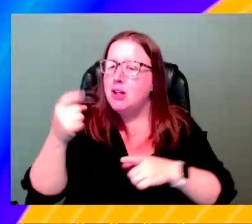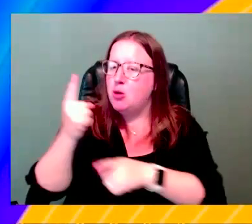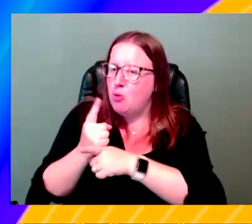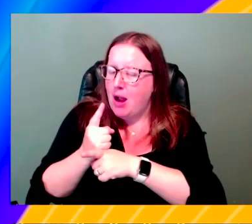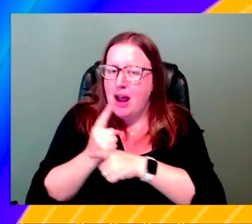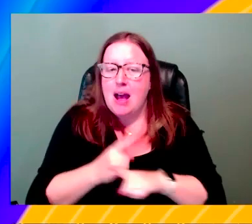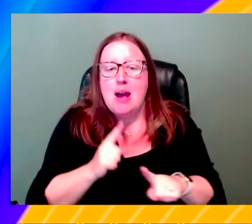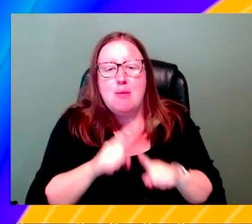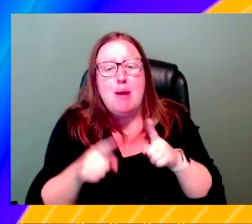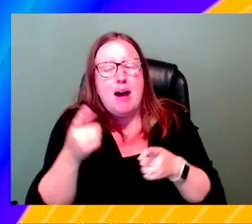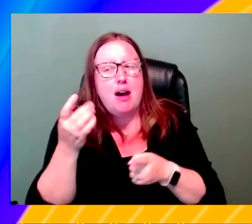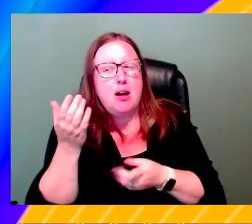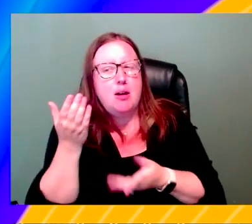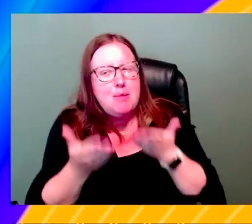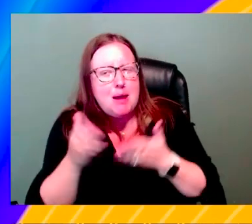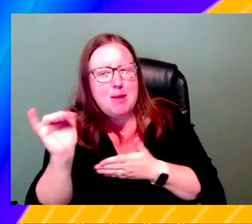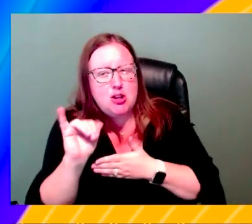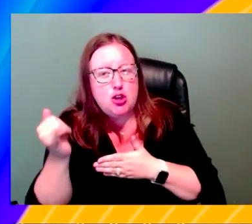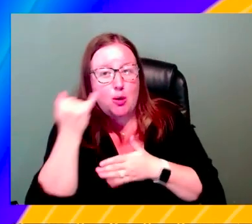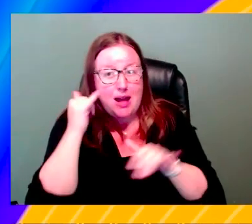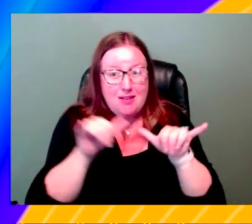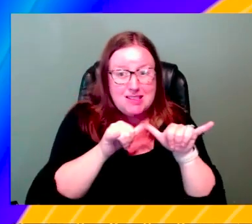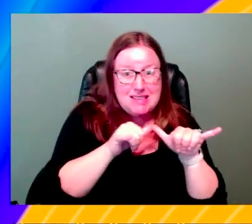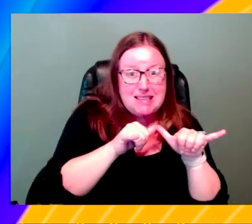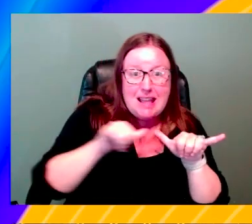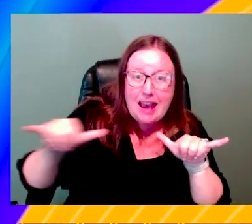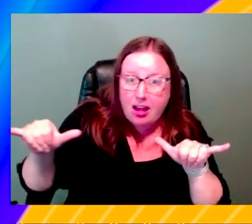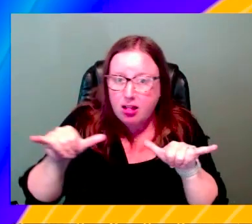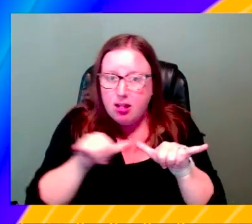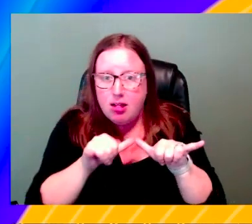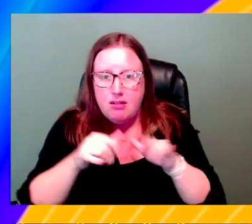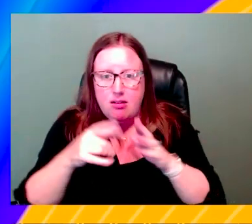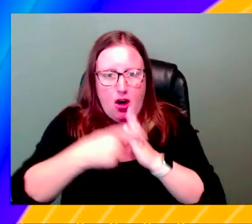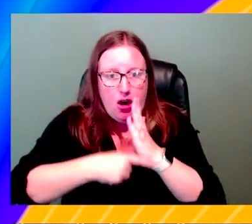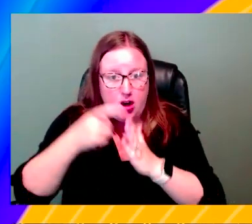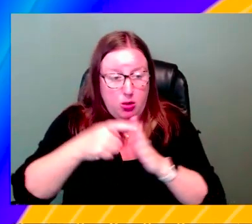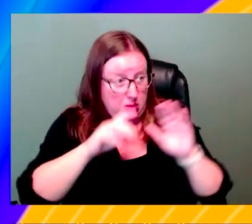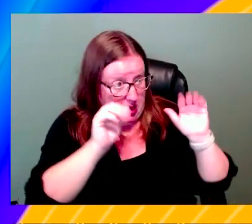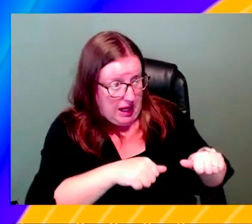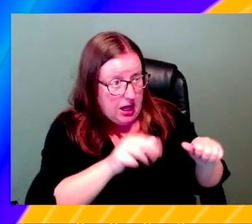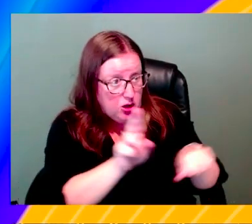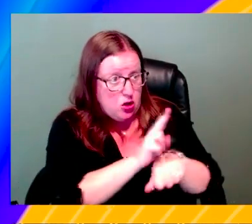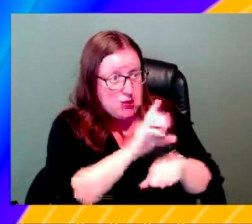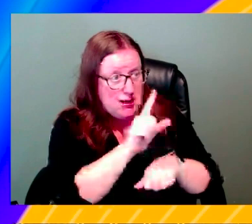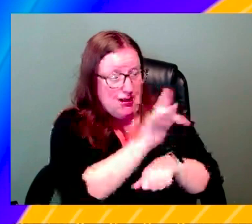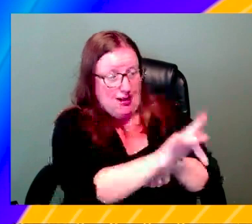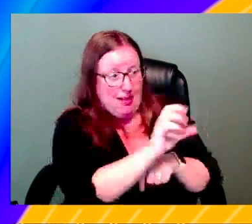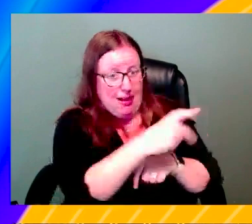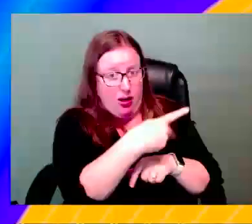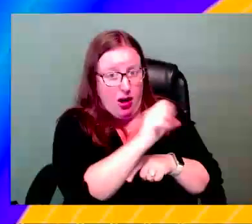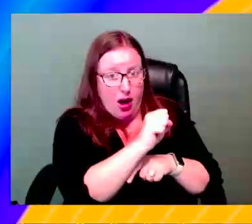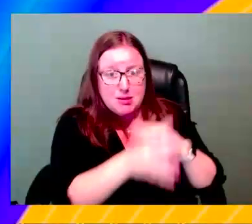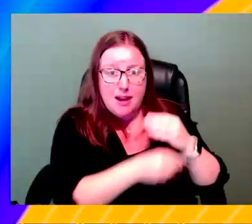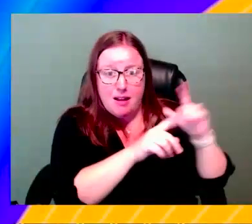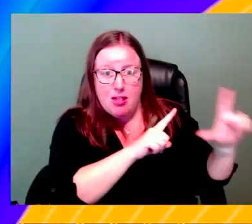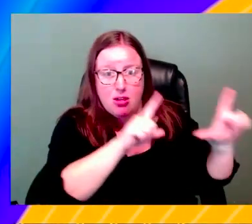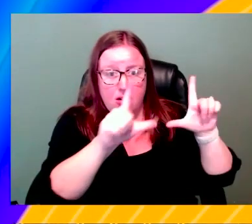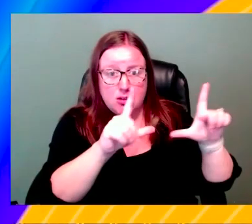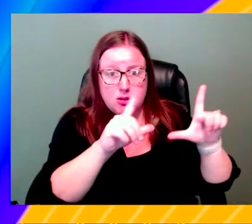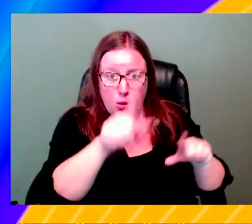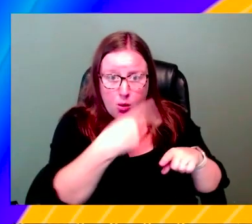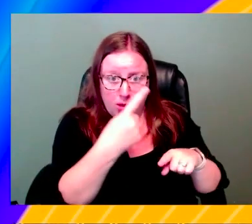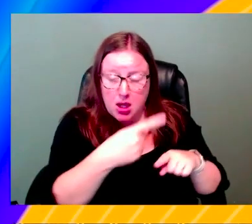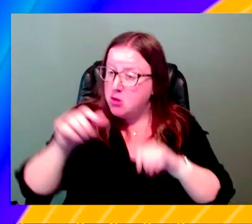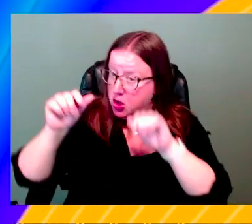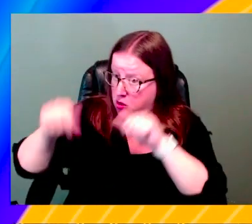it scale out, scale in automatically? Can we do that through ClickOps? We add them through the console only? Well, you could do